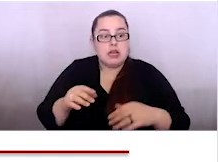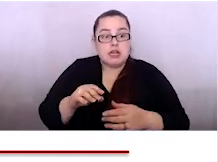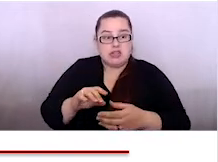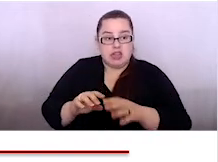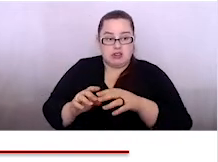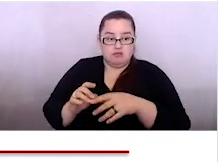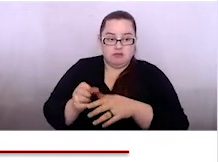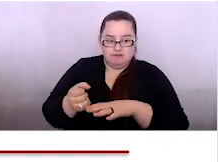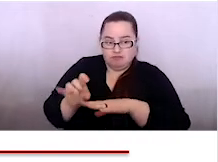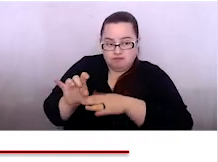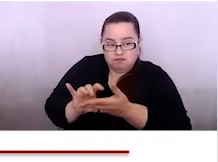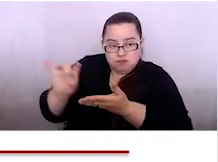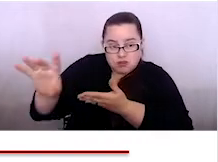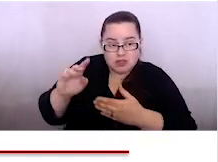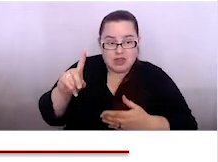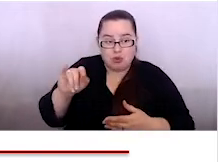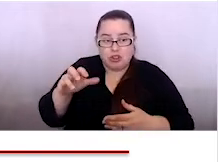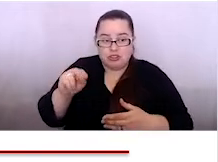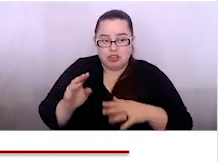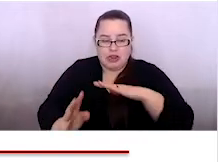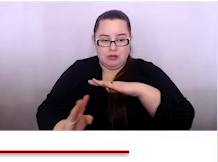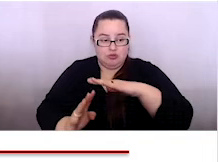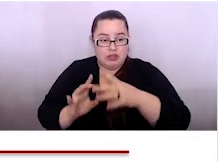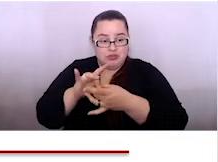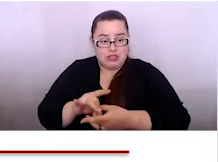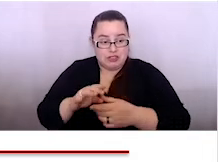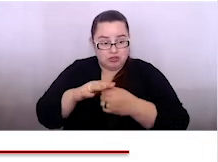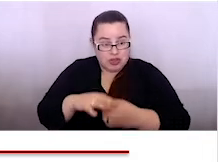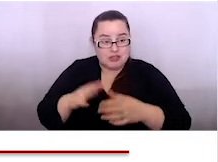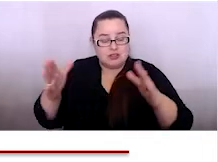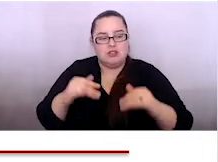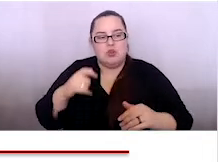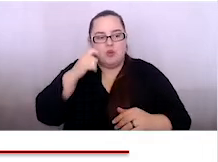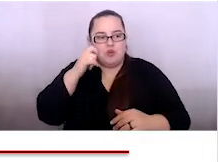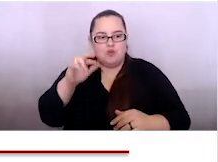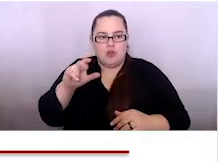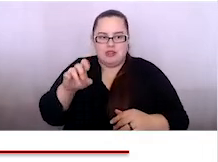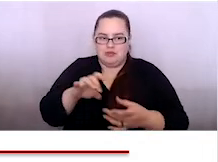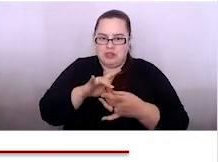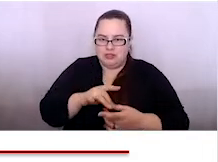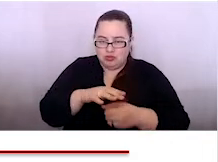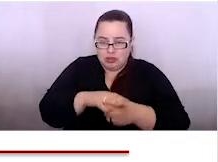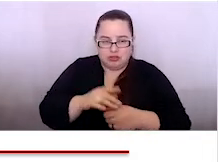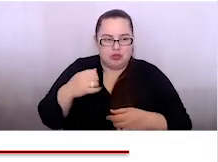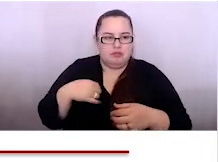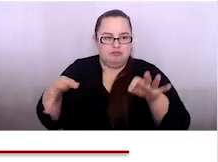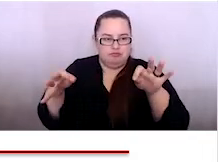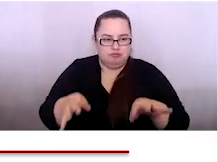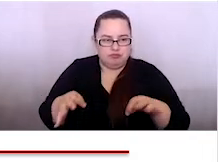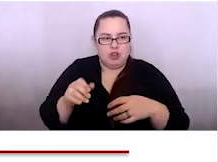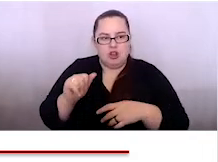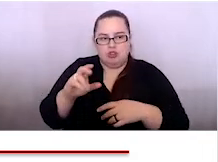related stress. So I'd like to go over acculturative stress and acculturation.